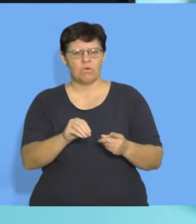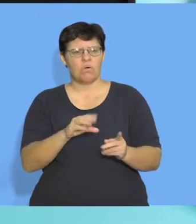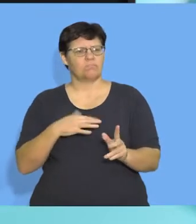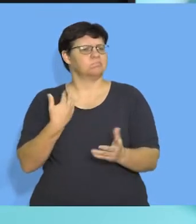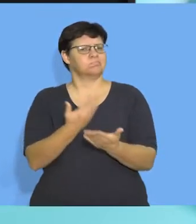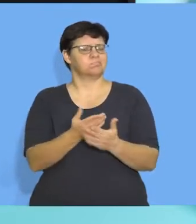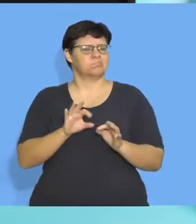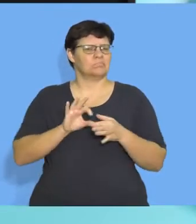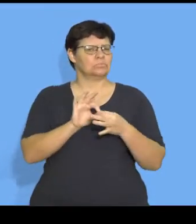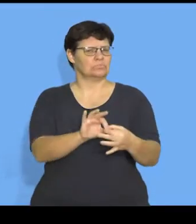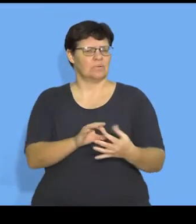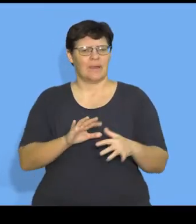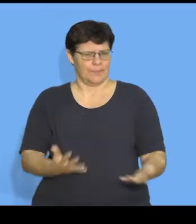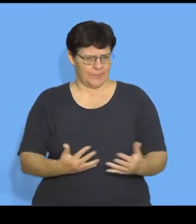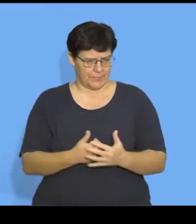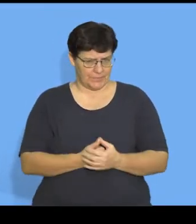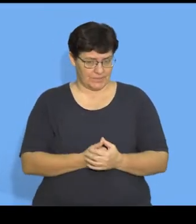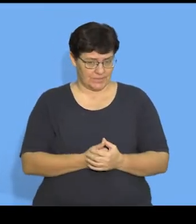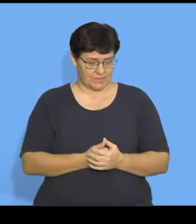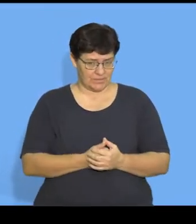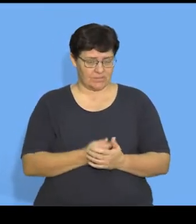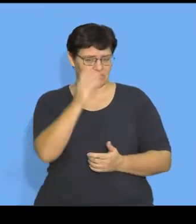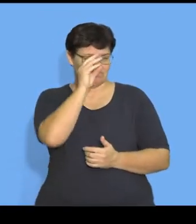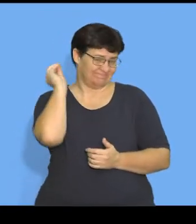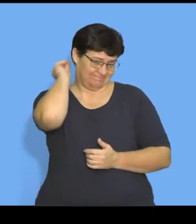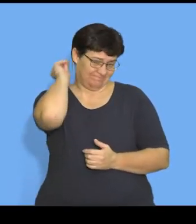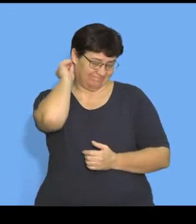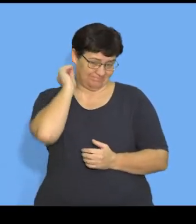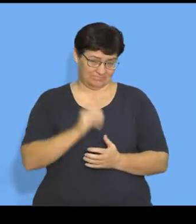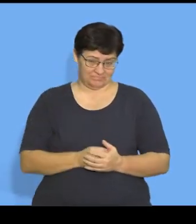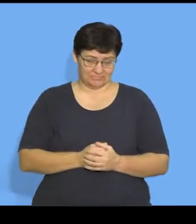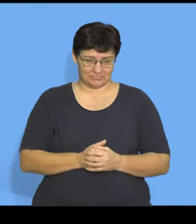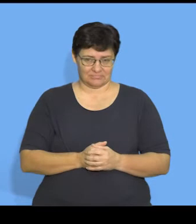we're going to talk about. So just keep that in the back of your mind.